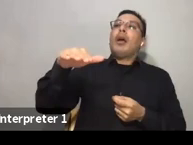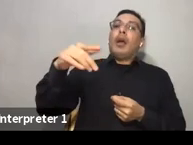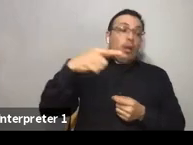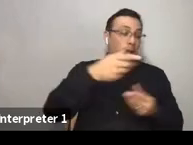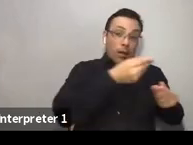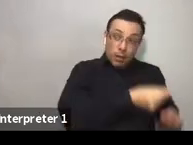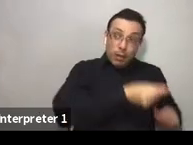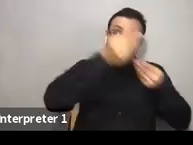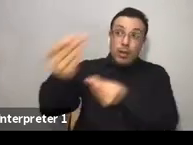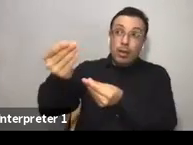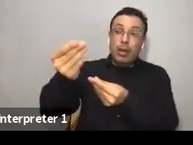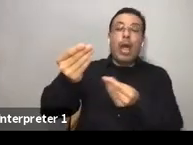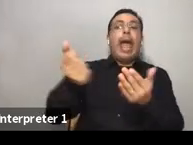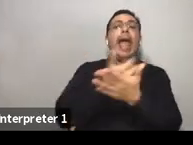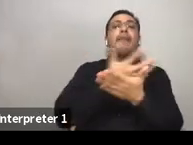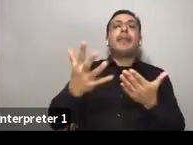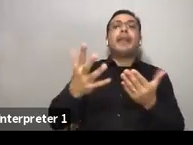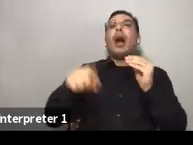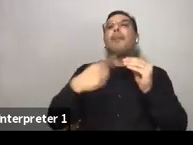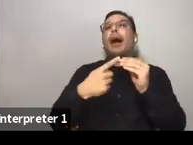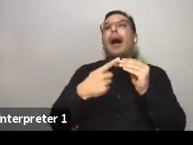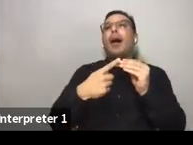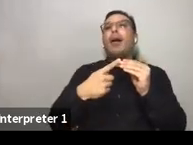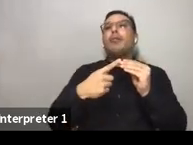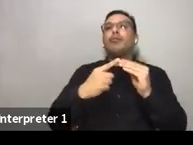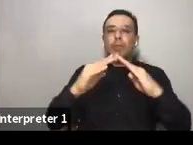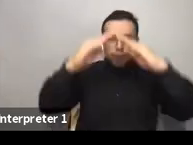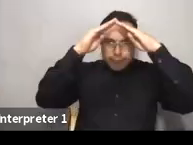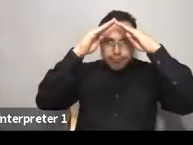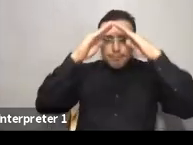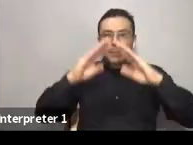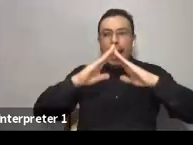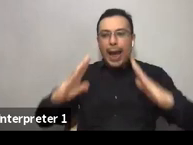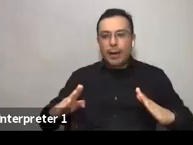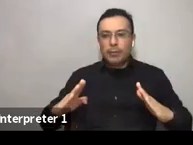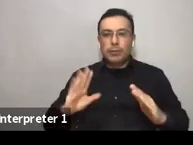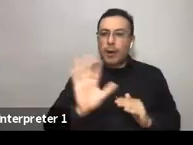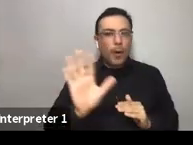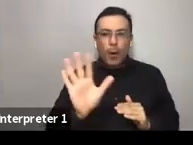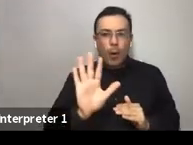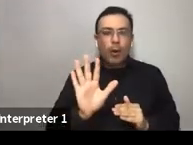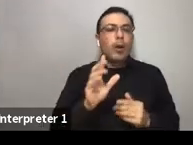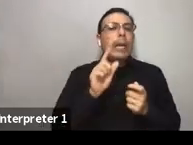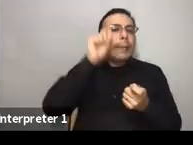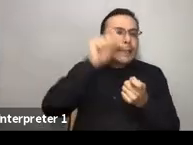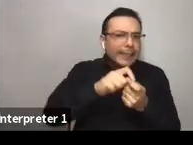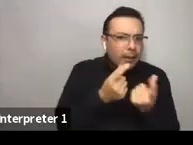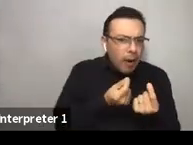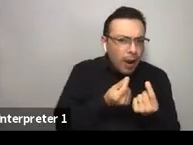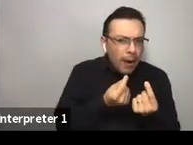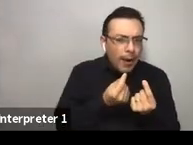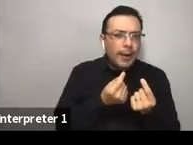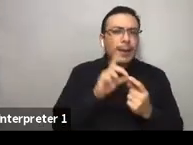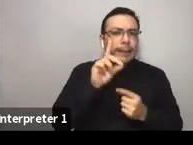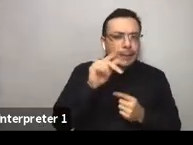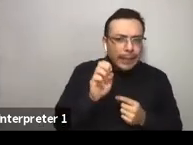wants shared. The survivor describes what information they want disclosed, who they want it disclosed to, and